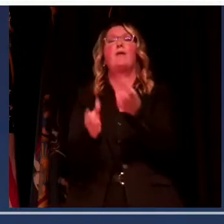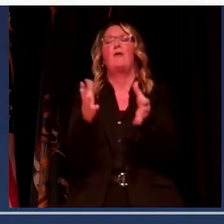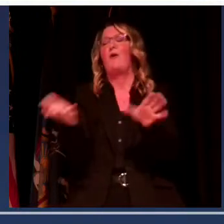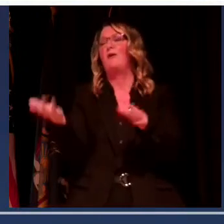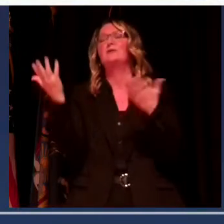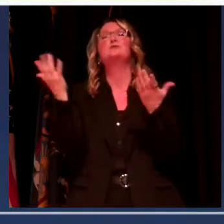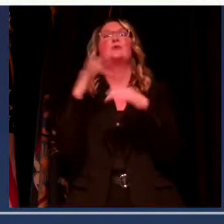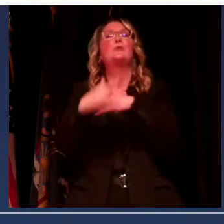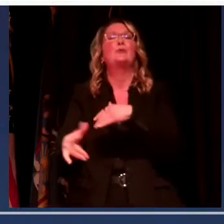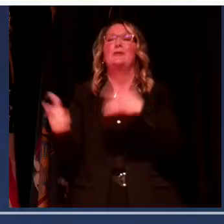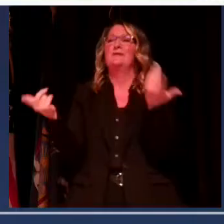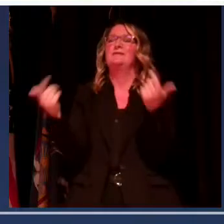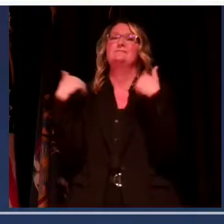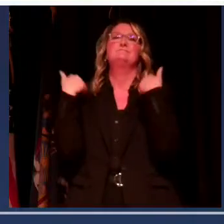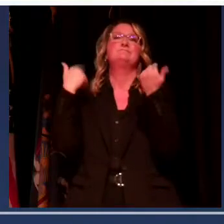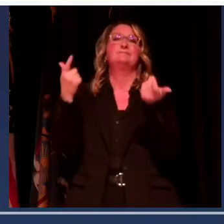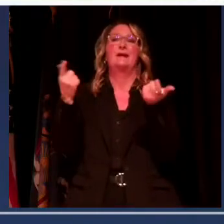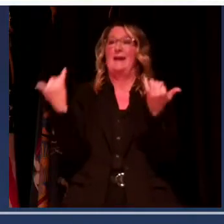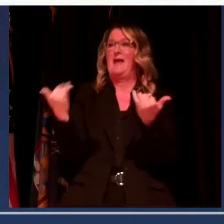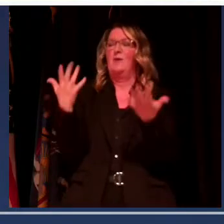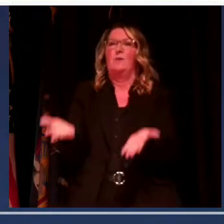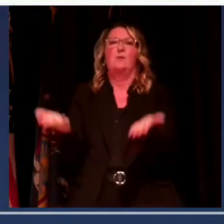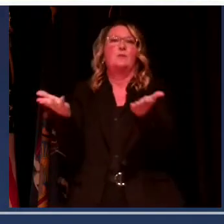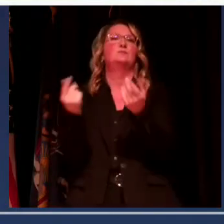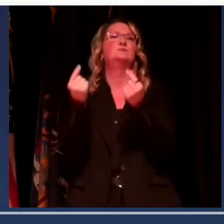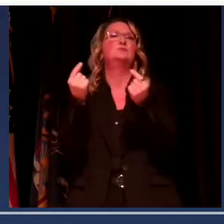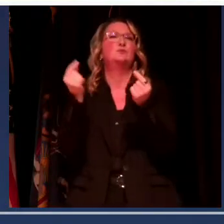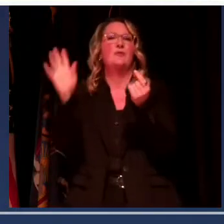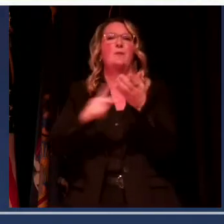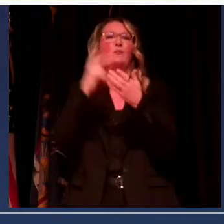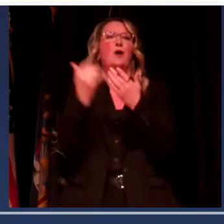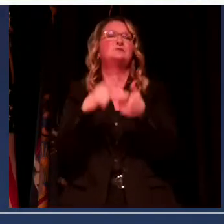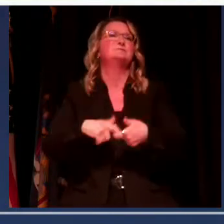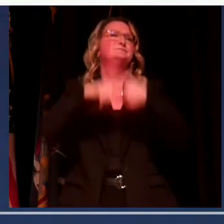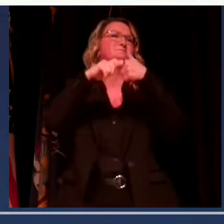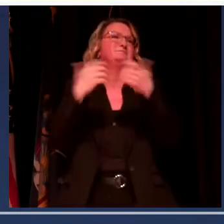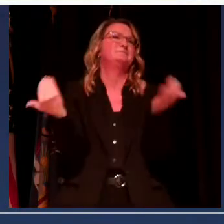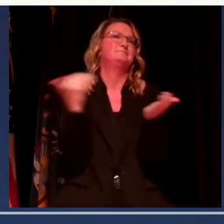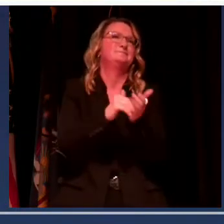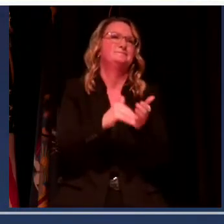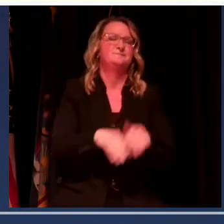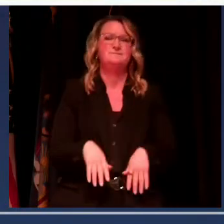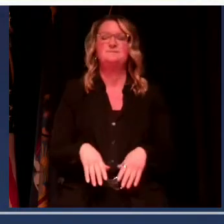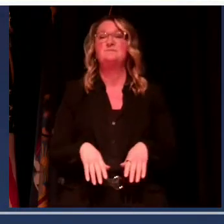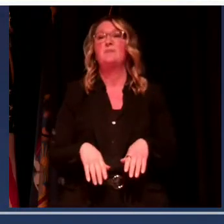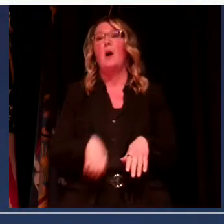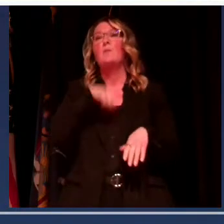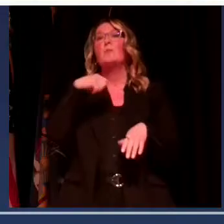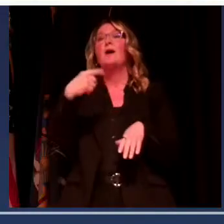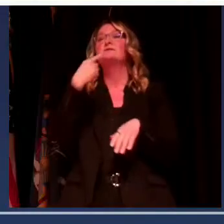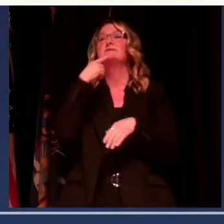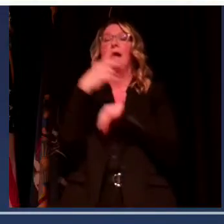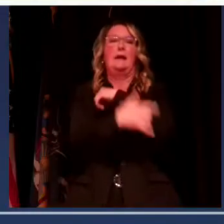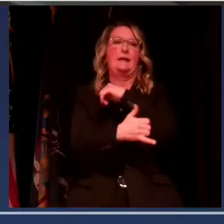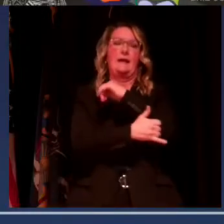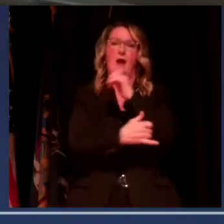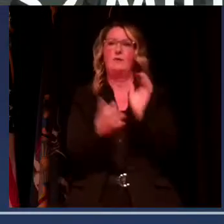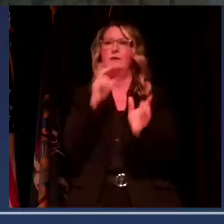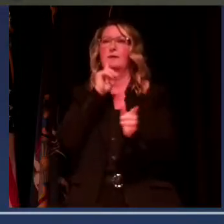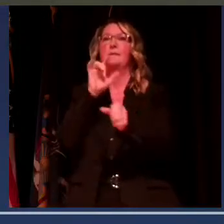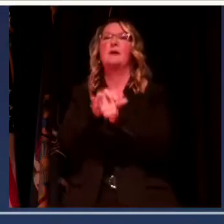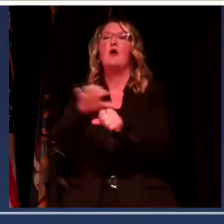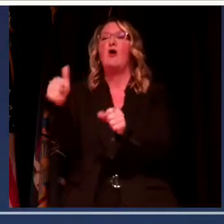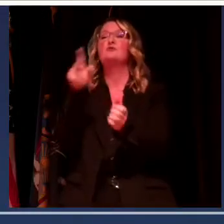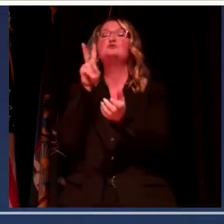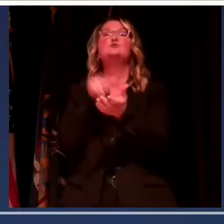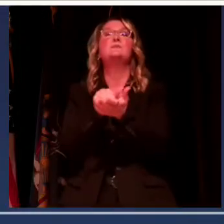early, leaving a huge hole to fill and putting the project in jeopardy again. I'm proud to say the county has committed an additional $2 million